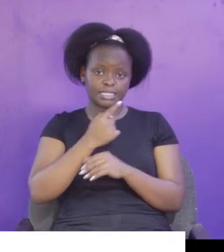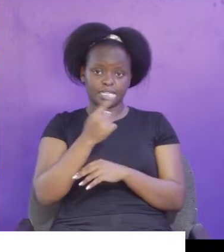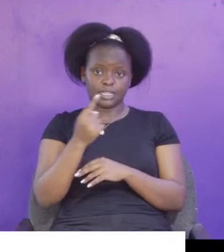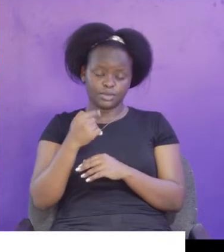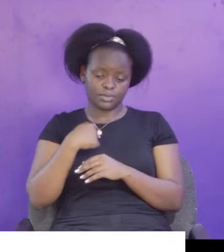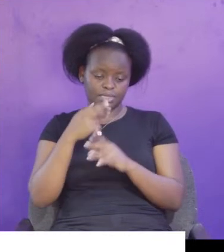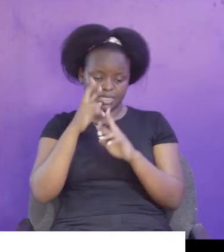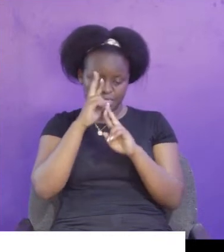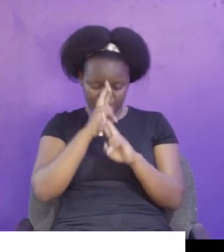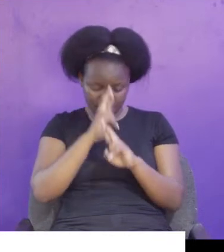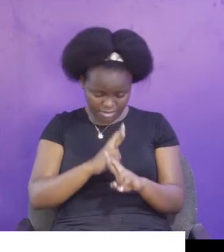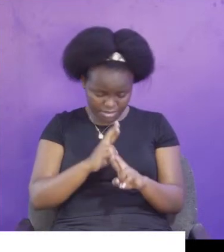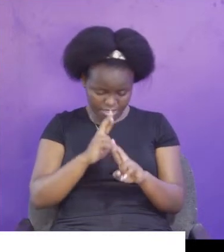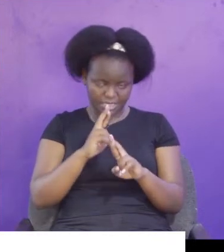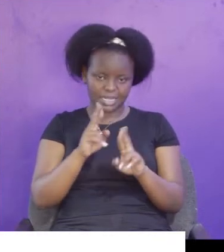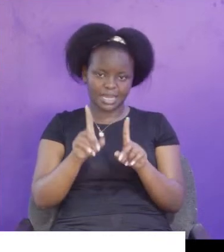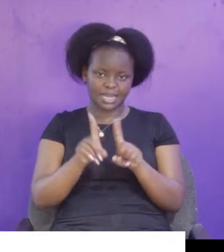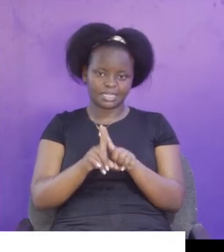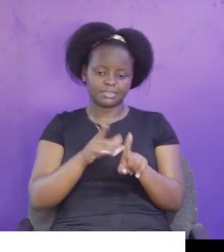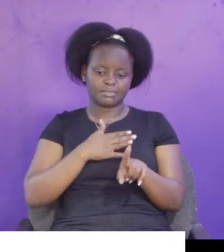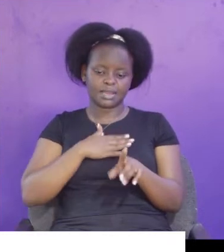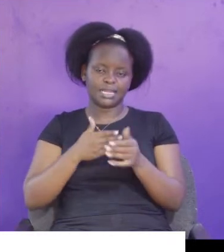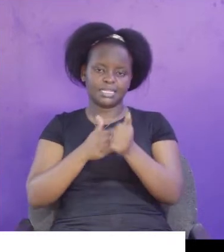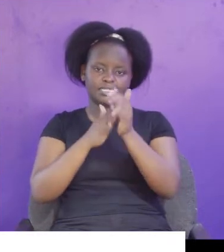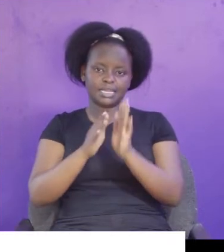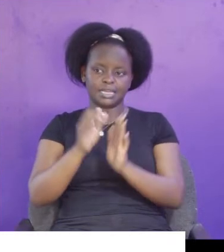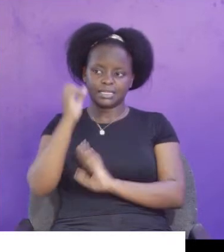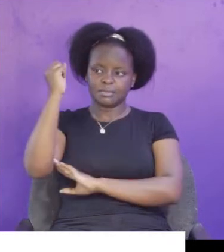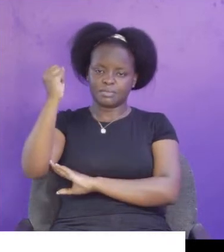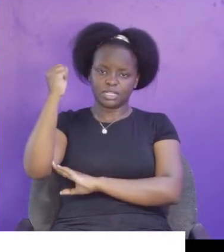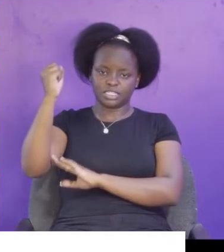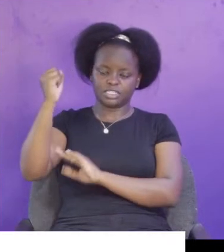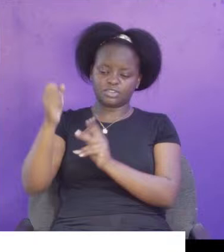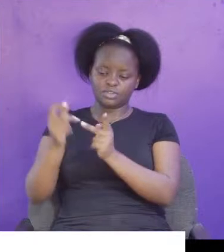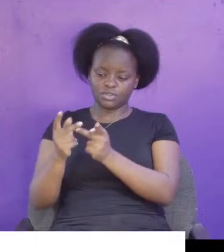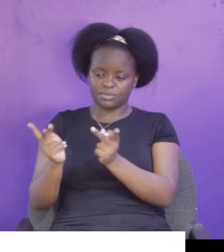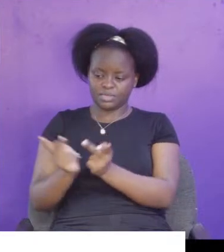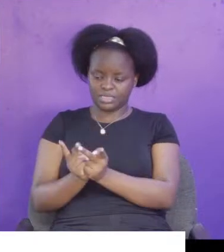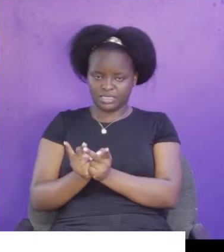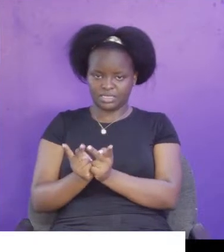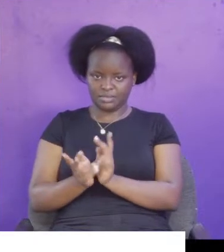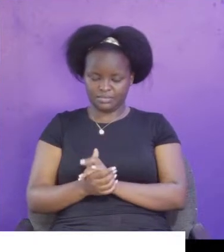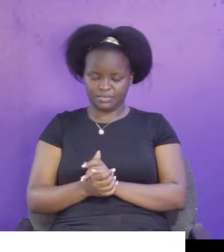him as my leader in the political arena.